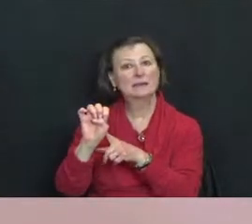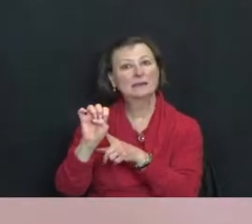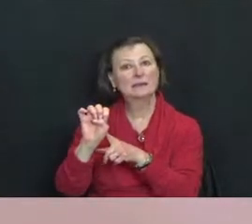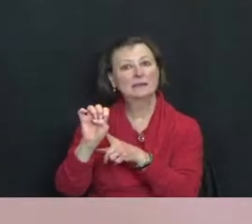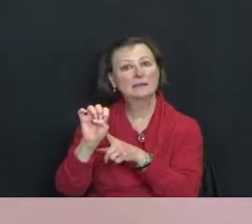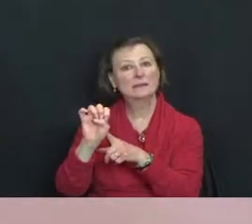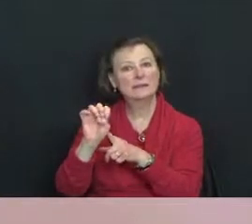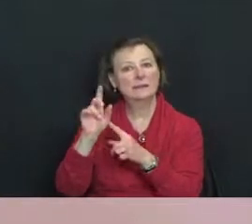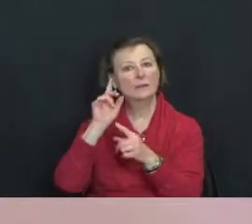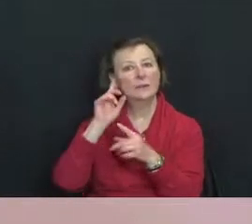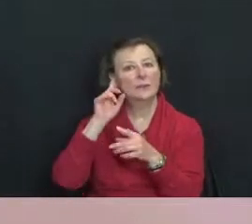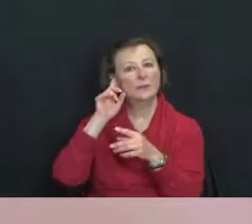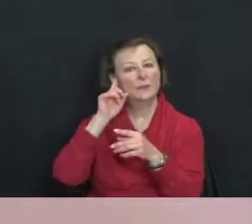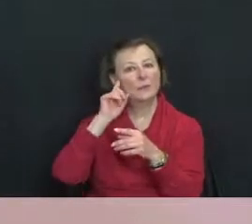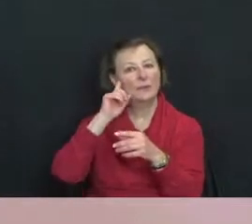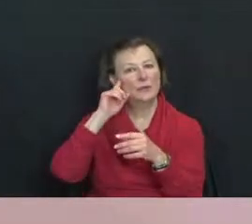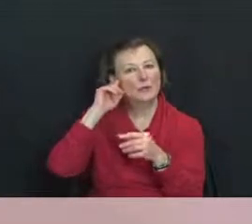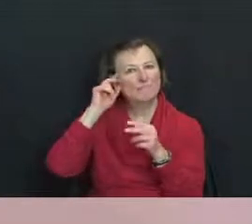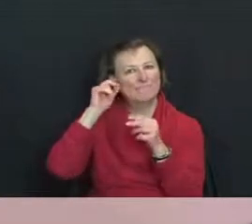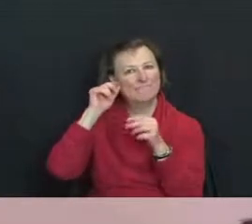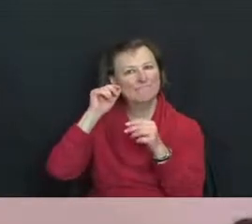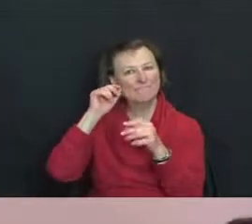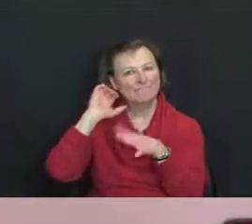We will memorialize our gratitude